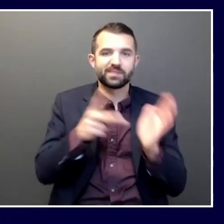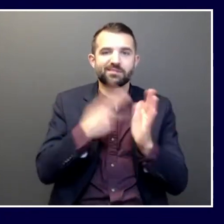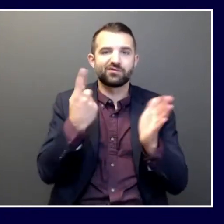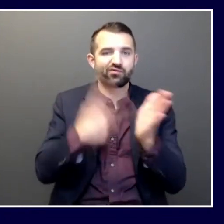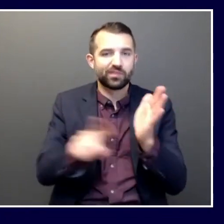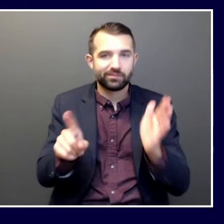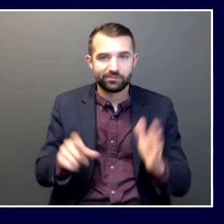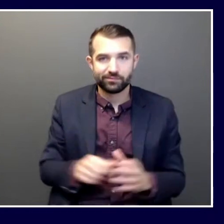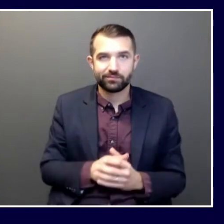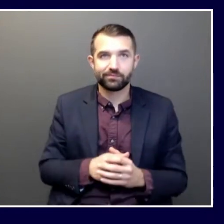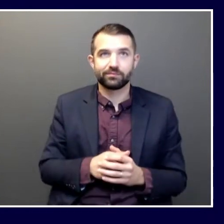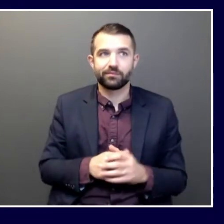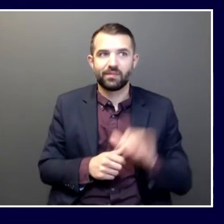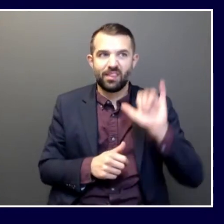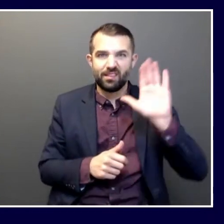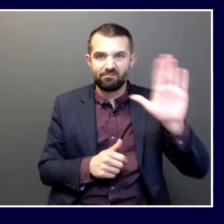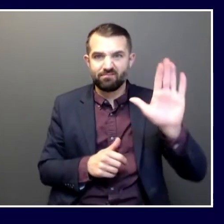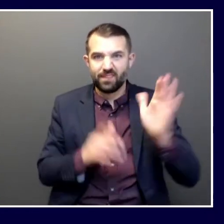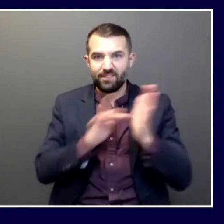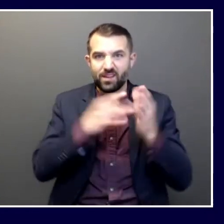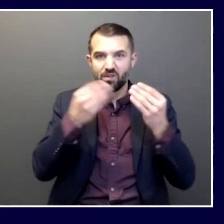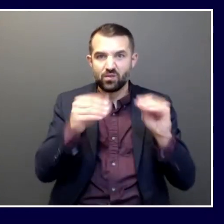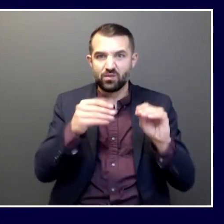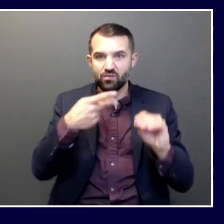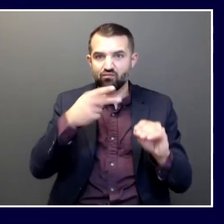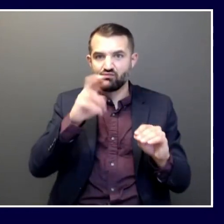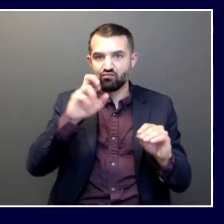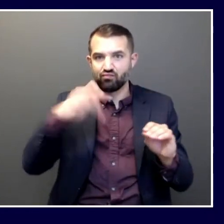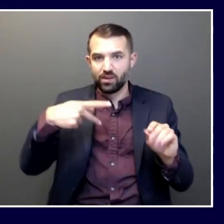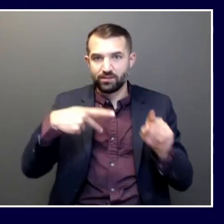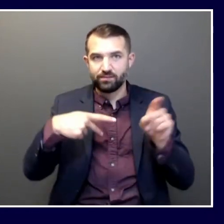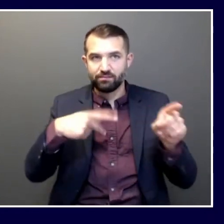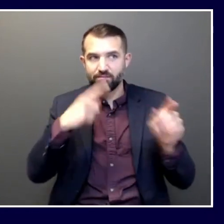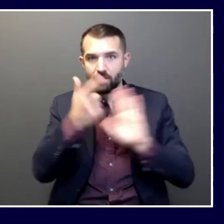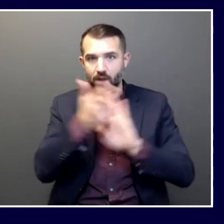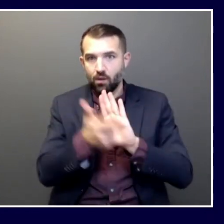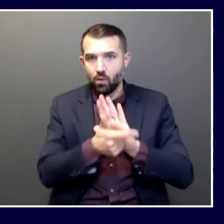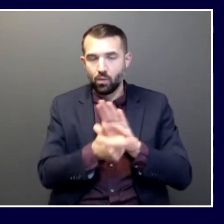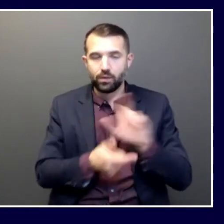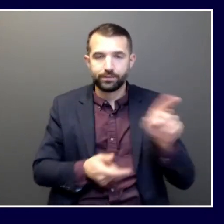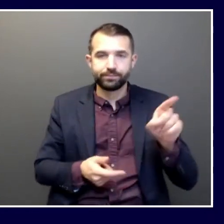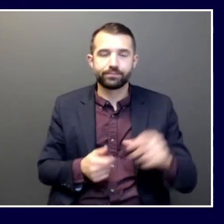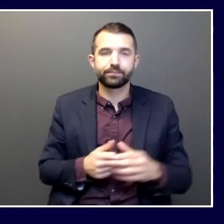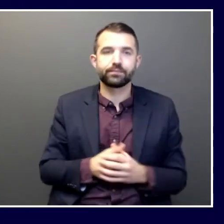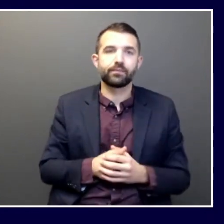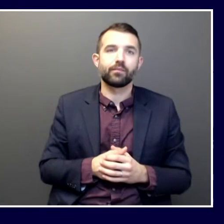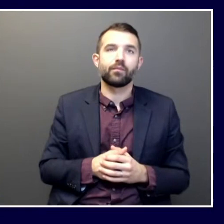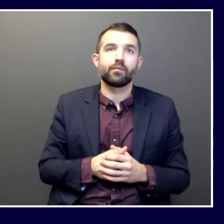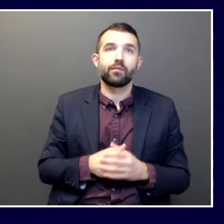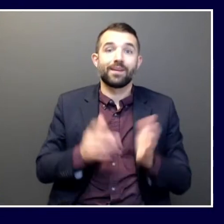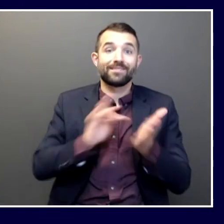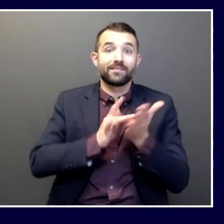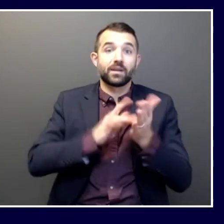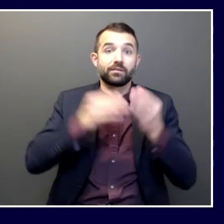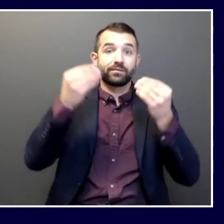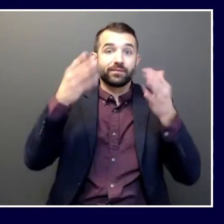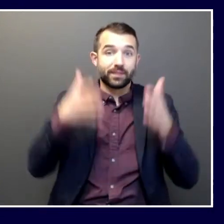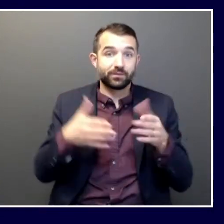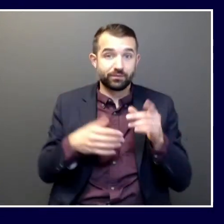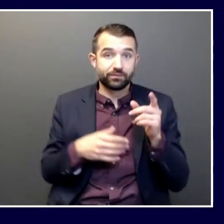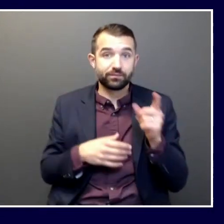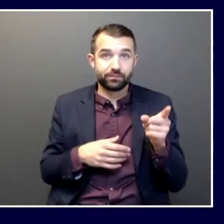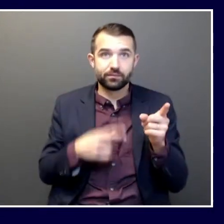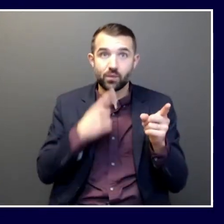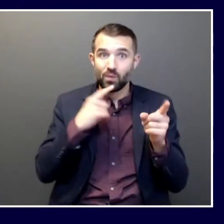line. Under the PrEP Act, as you noted, pharmacists in Maine can provide vaccines, including that for COVID-19, for